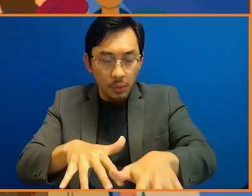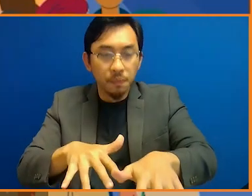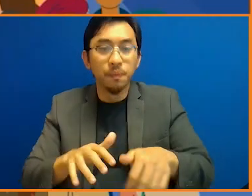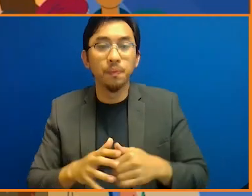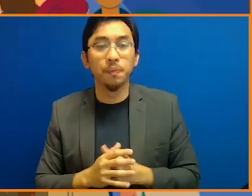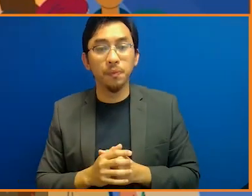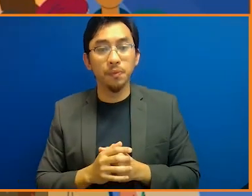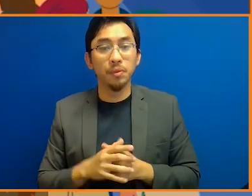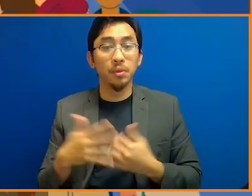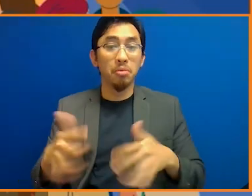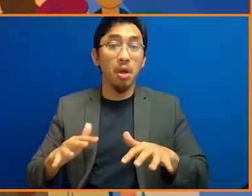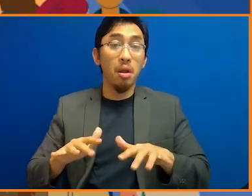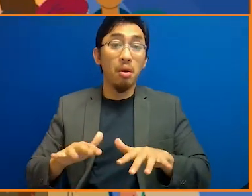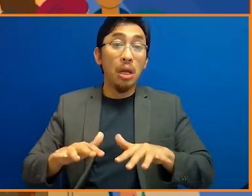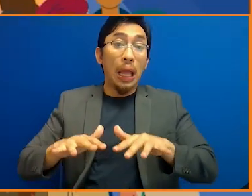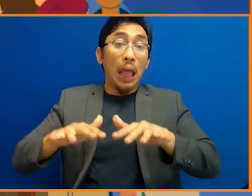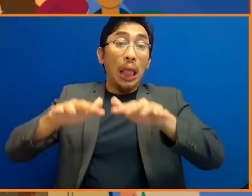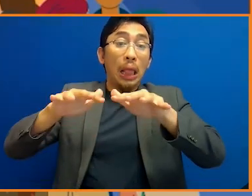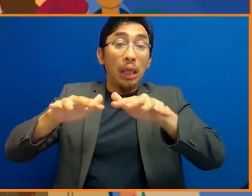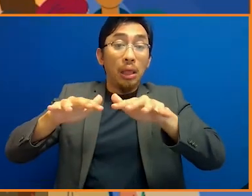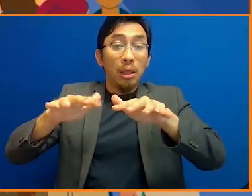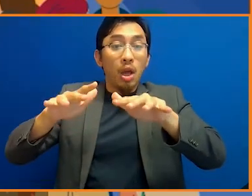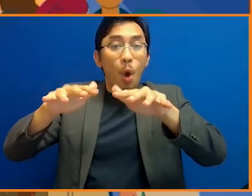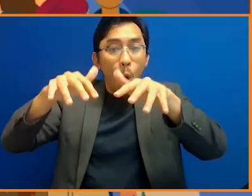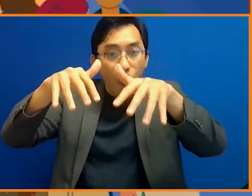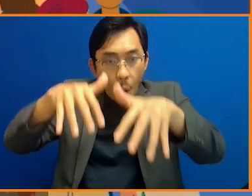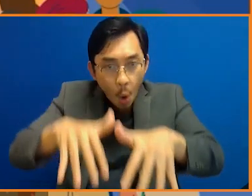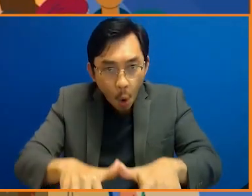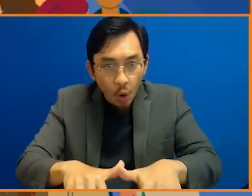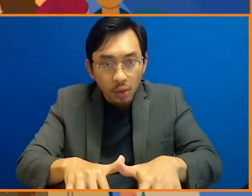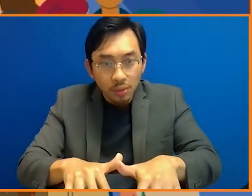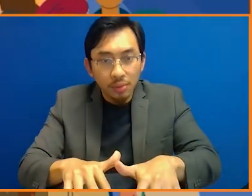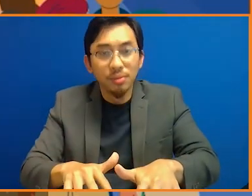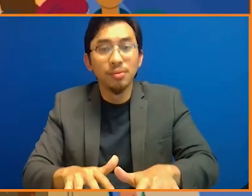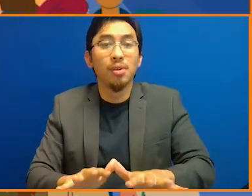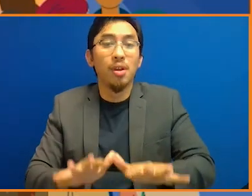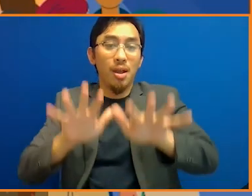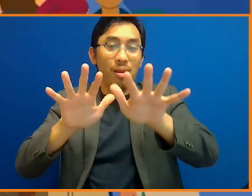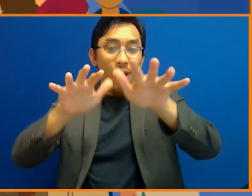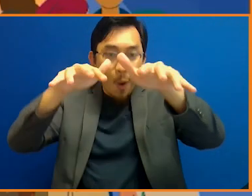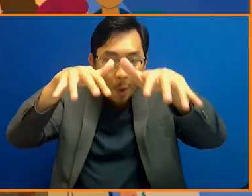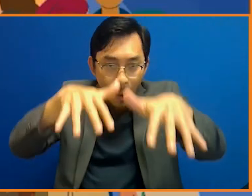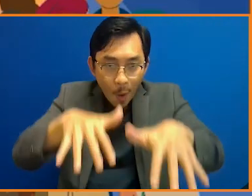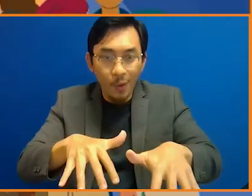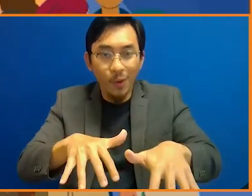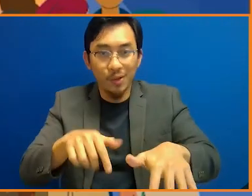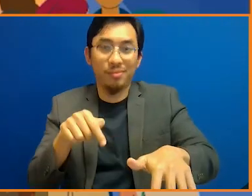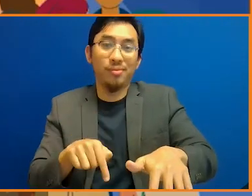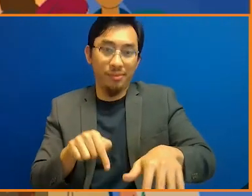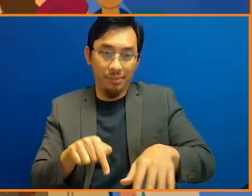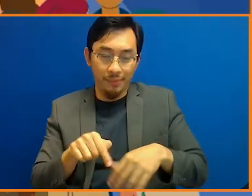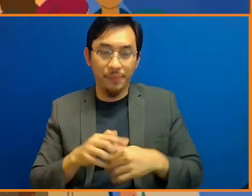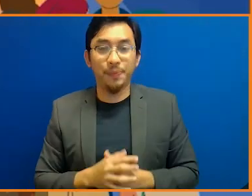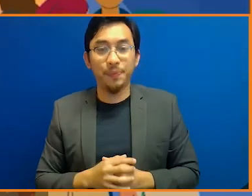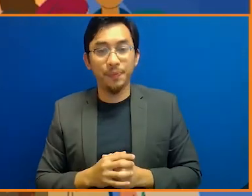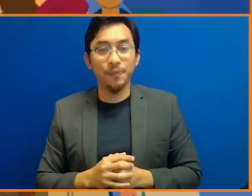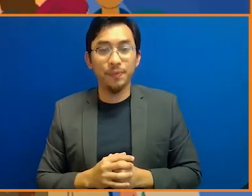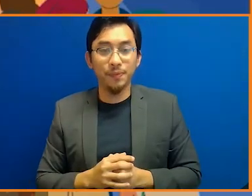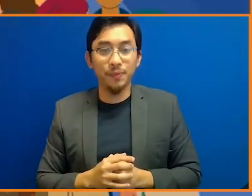large the sea floor rise up and goes down like this, and we simulate the sea